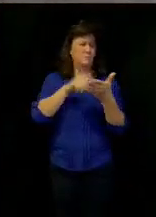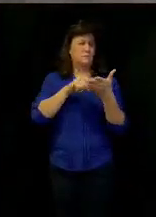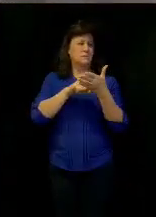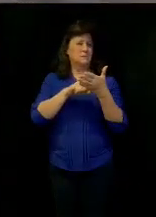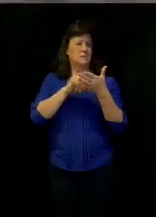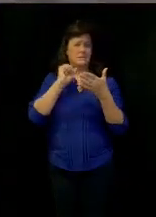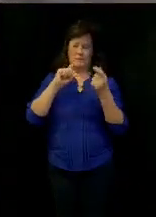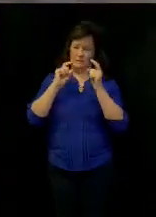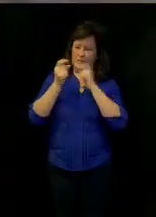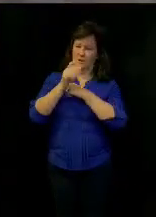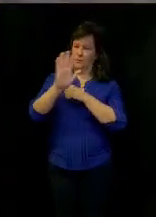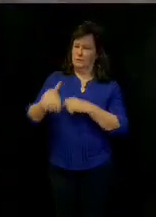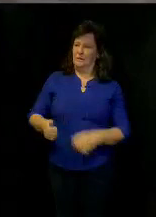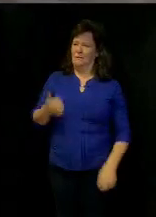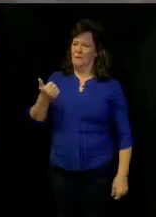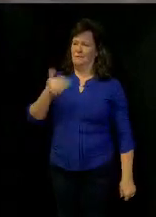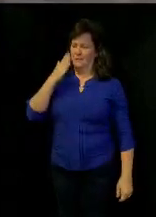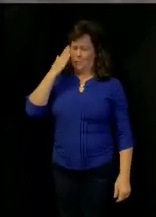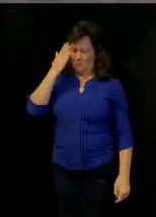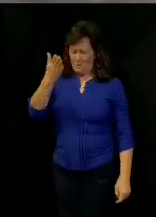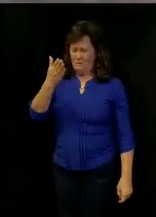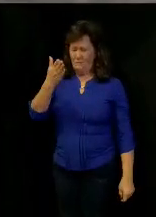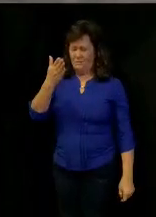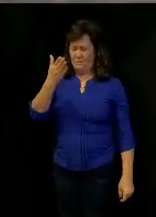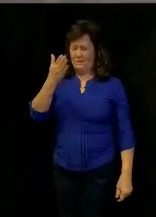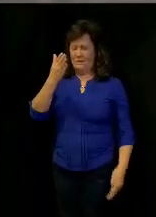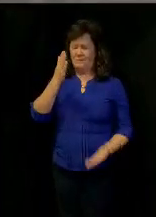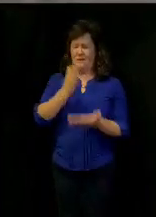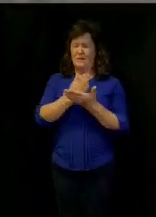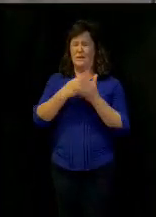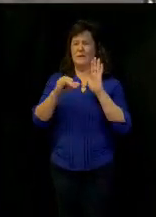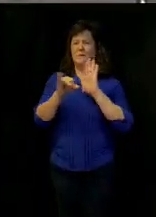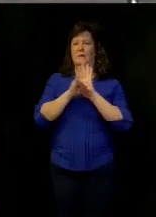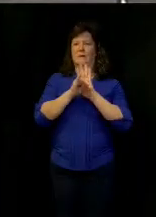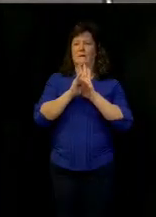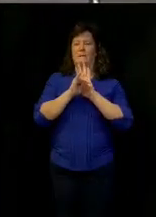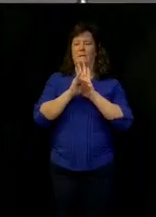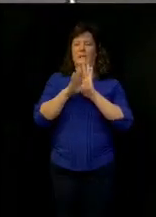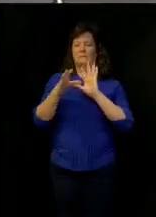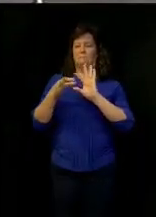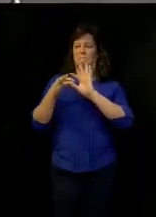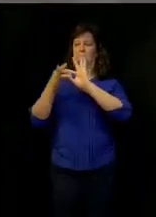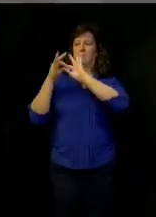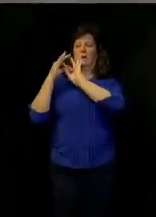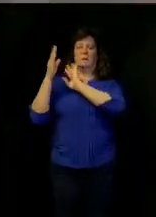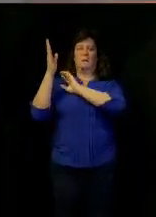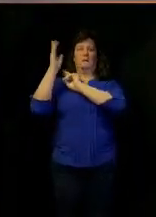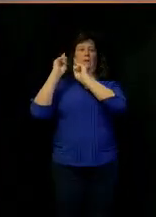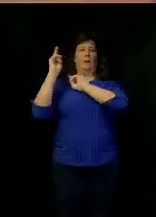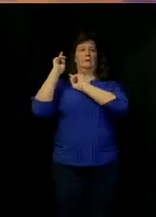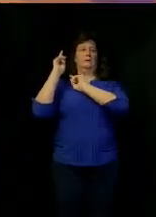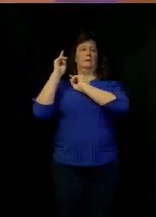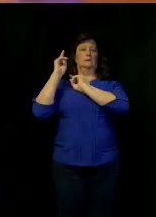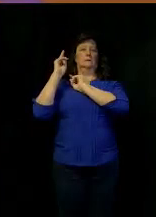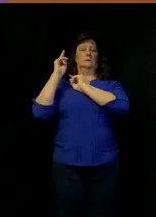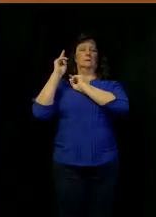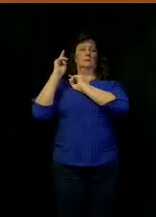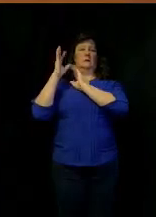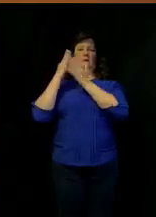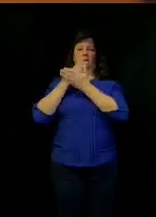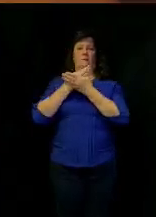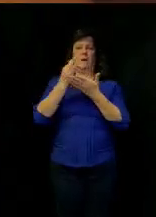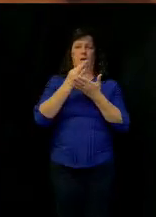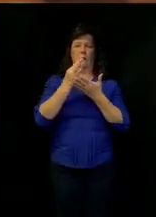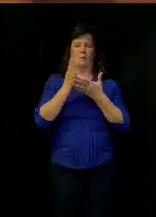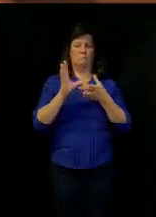change your life. You'll stop identifying with your past. You'll stop identifying with your failures,